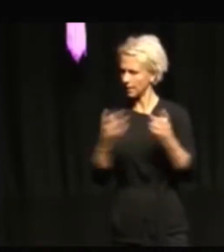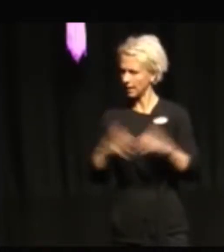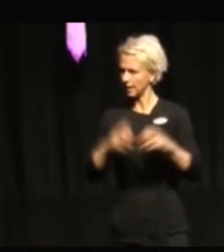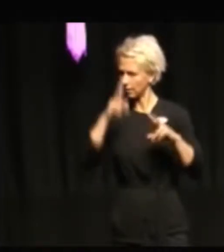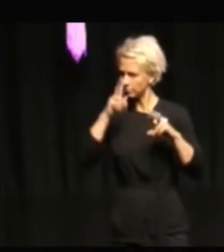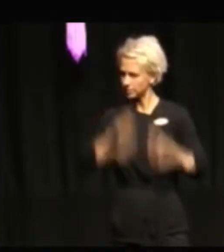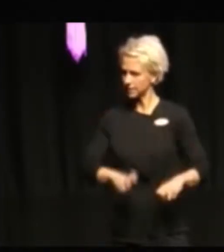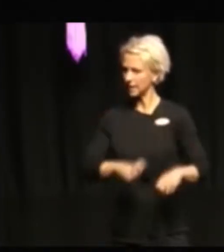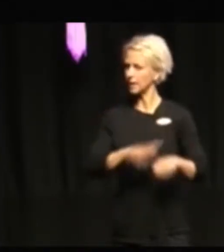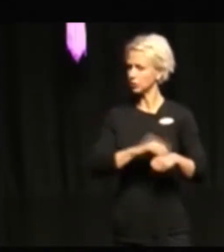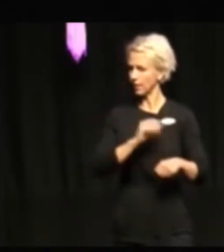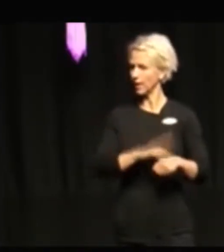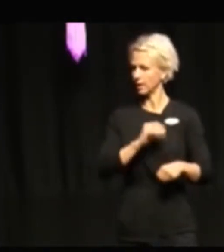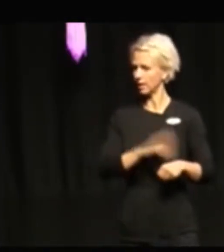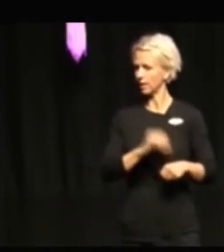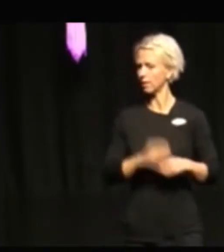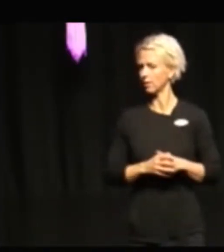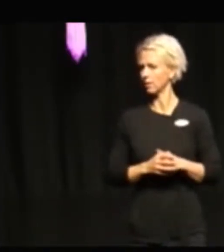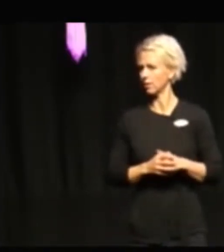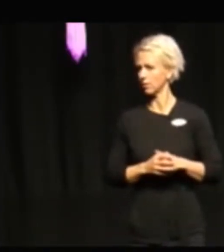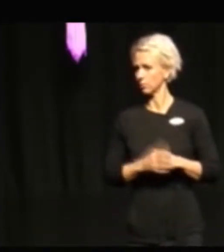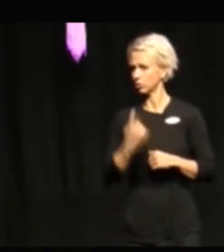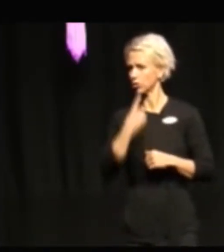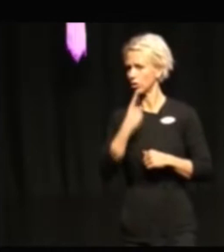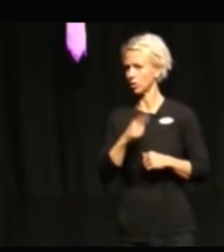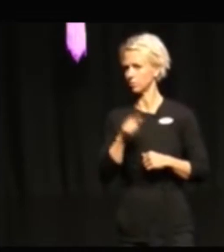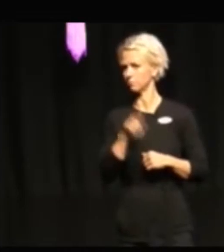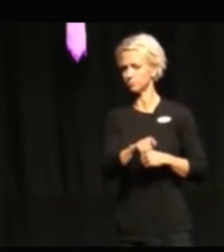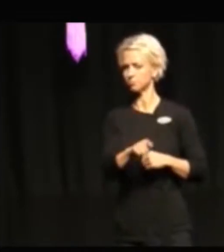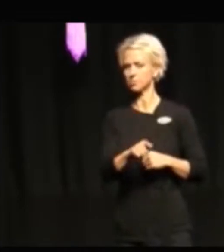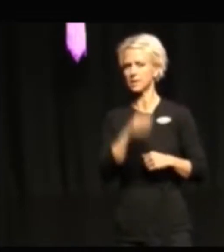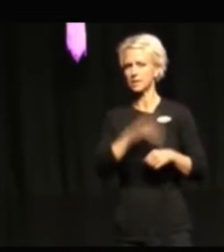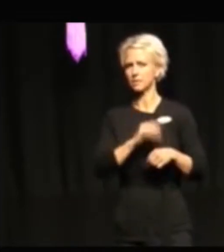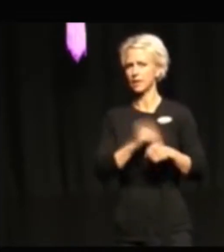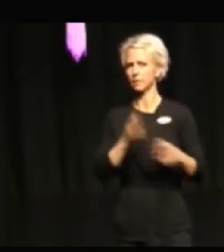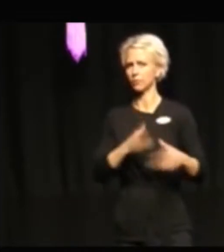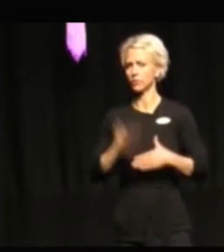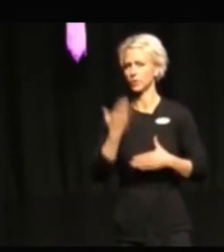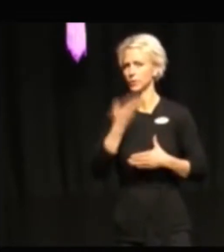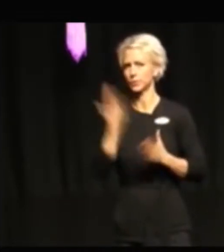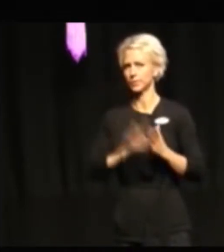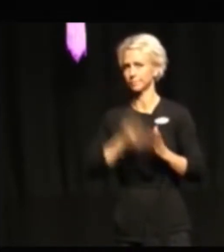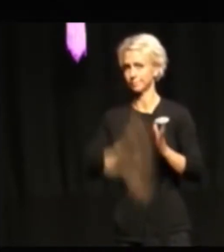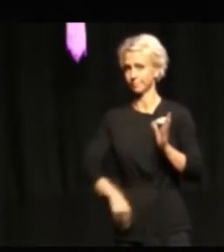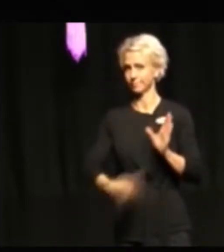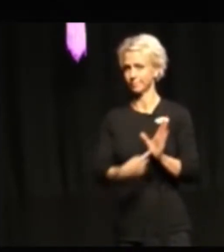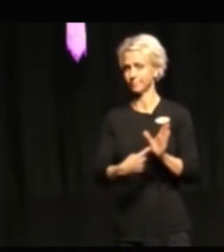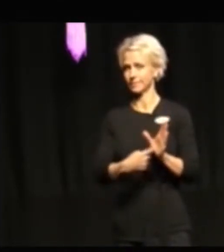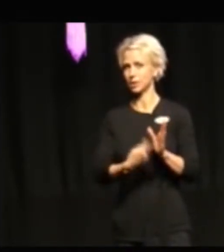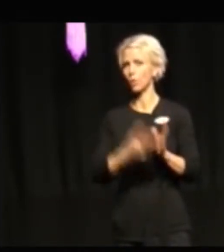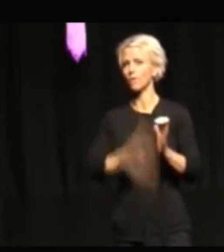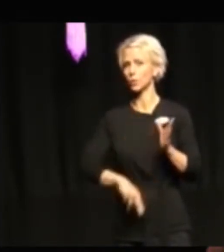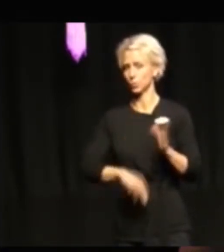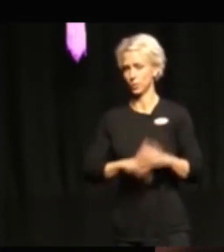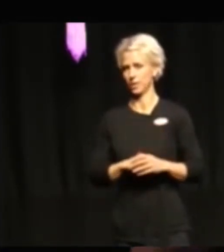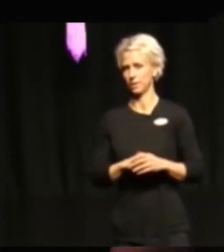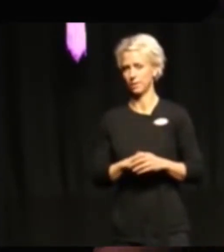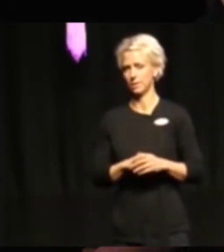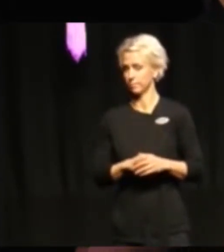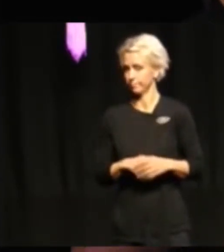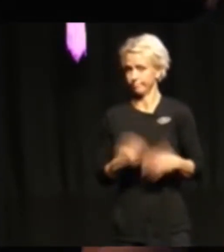it heavily that Sweden has not yet signed this covenant, because then that means that